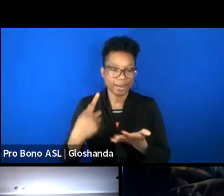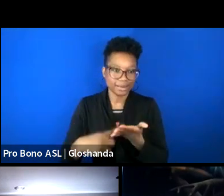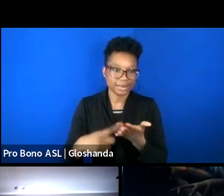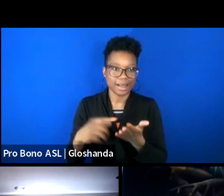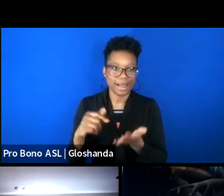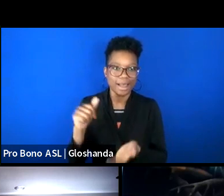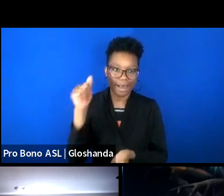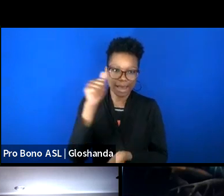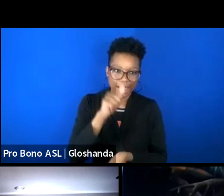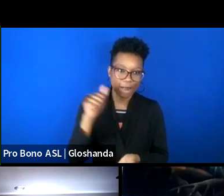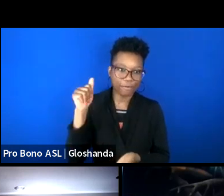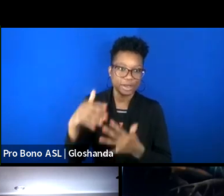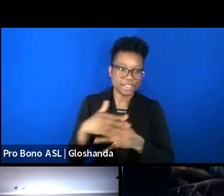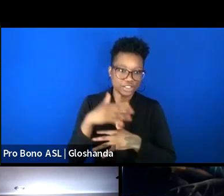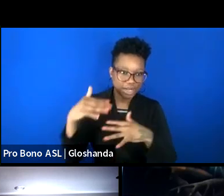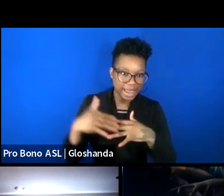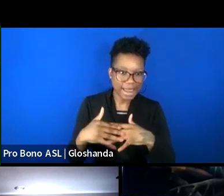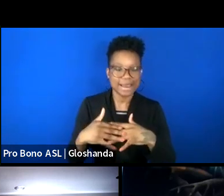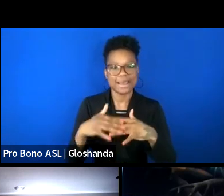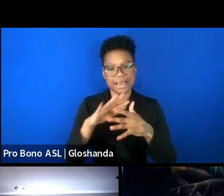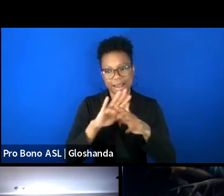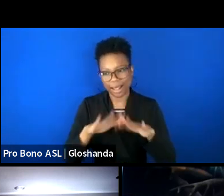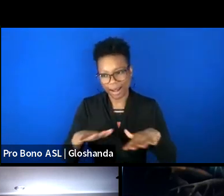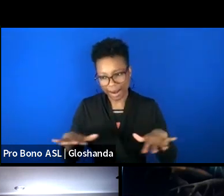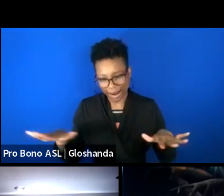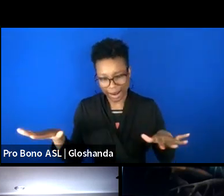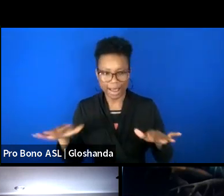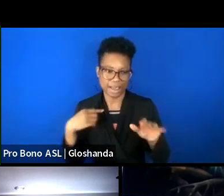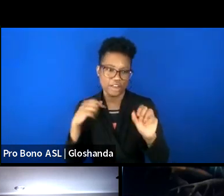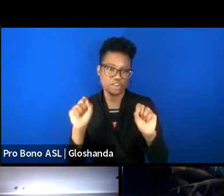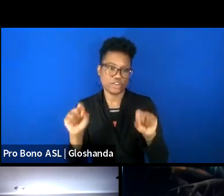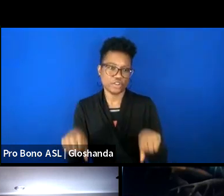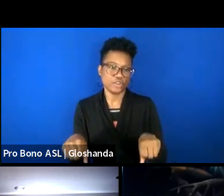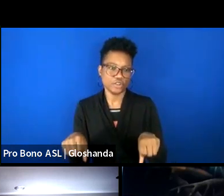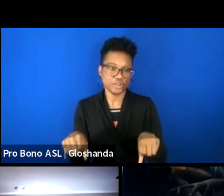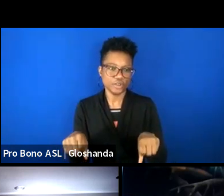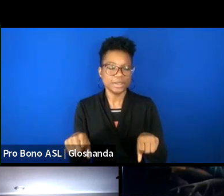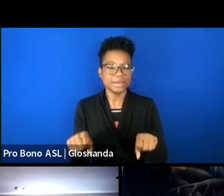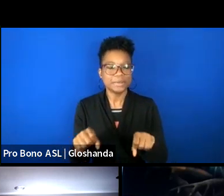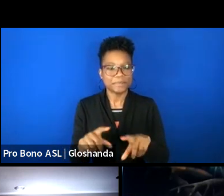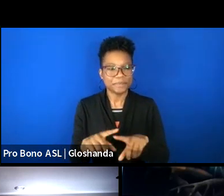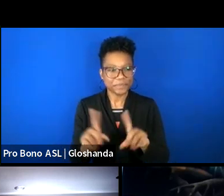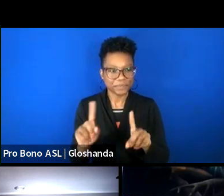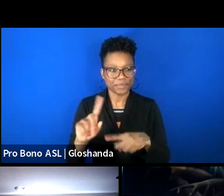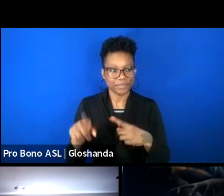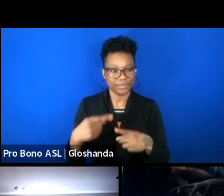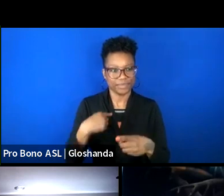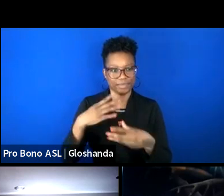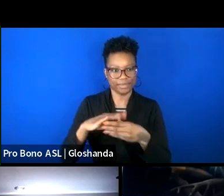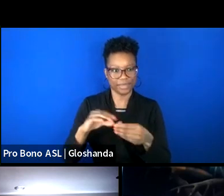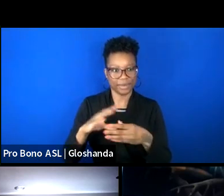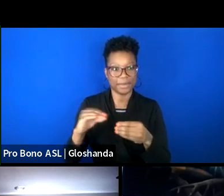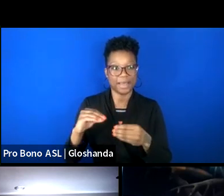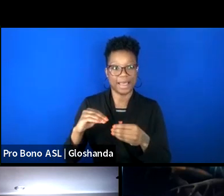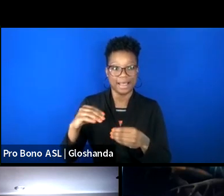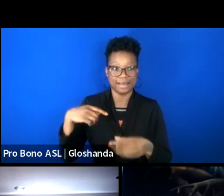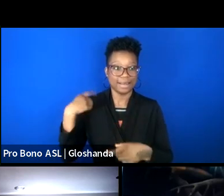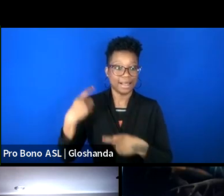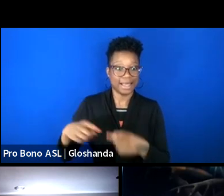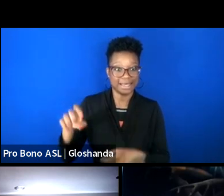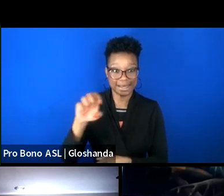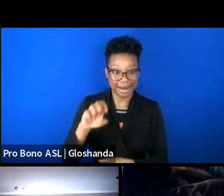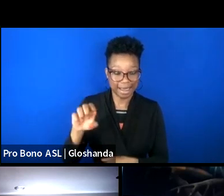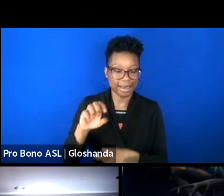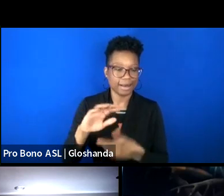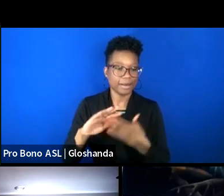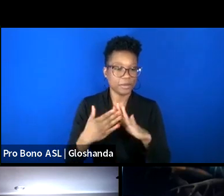and talk about Avyayala and et cetera. You know, but when I say the Latina community, I'm talking largely